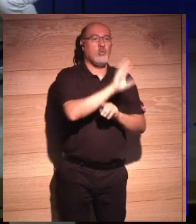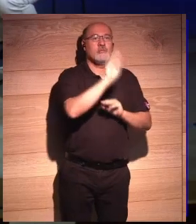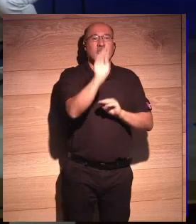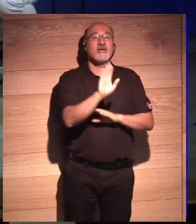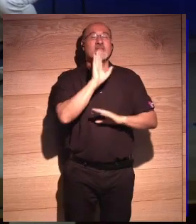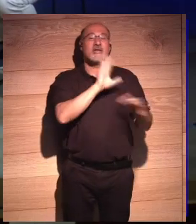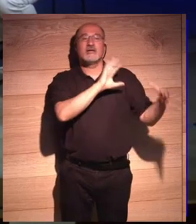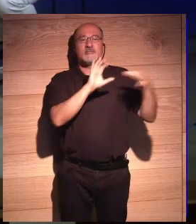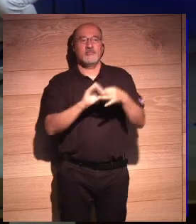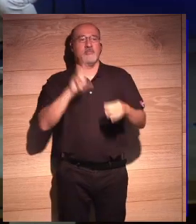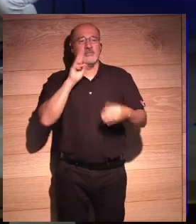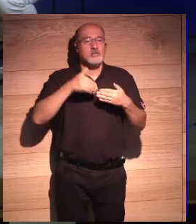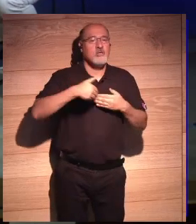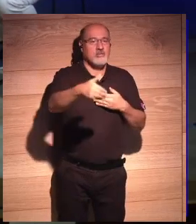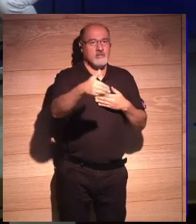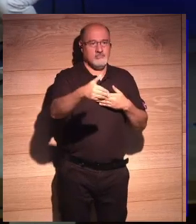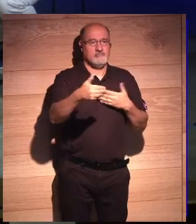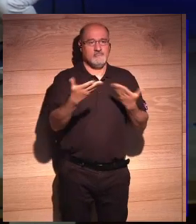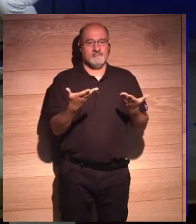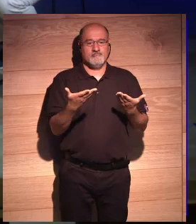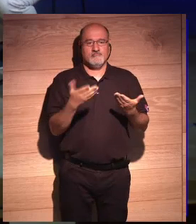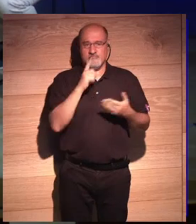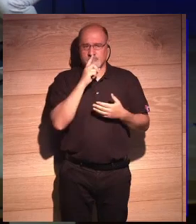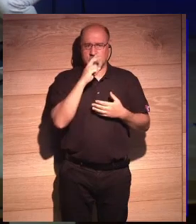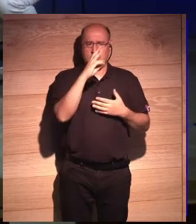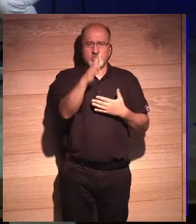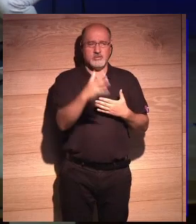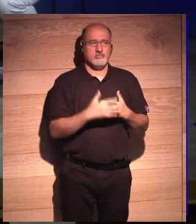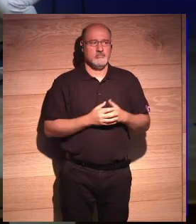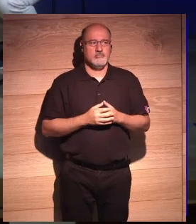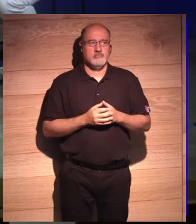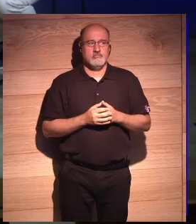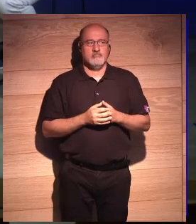beyond social sphere, this point of view of,